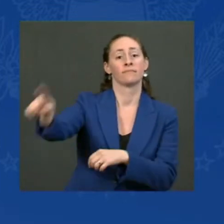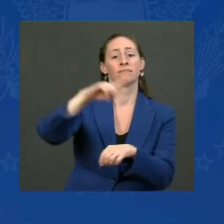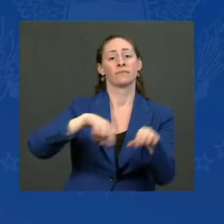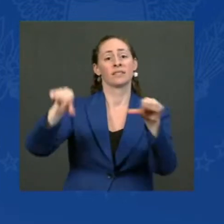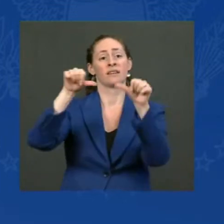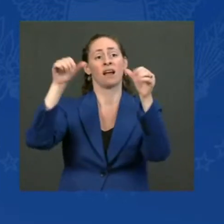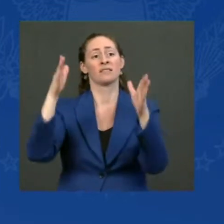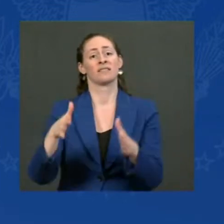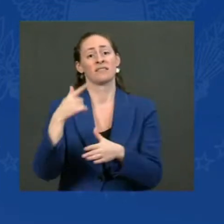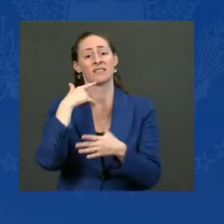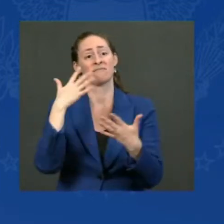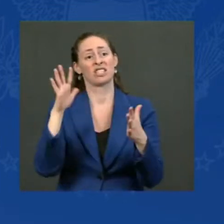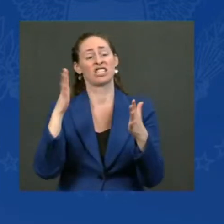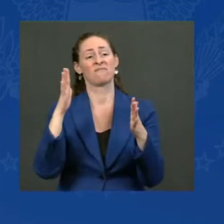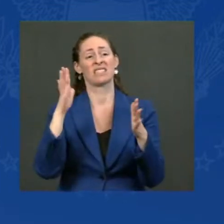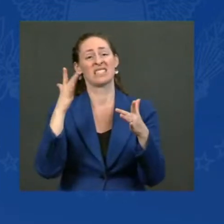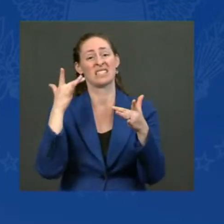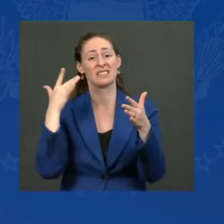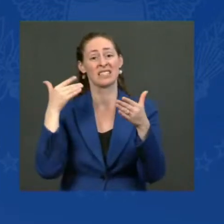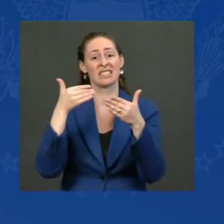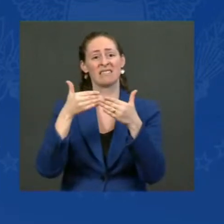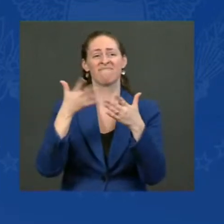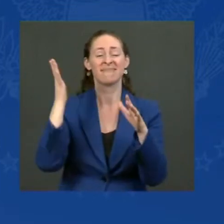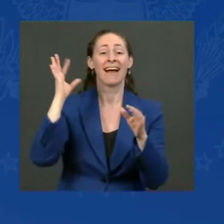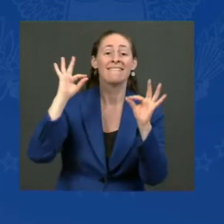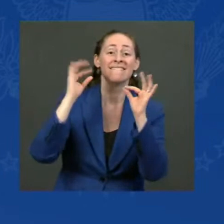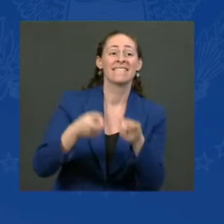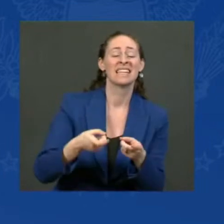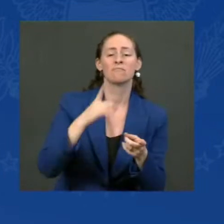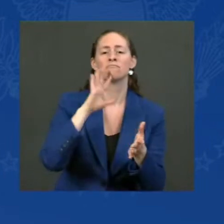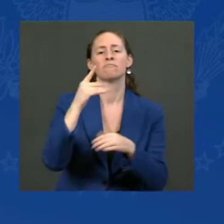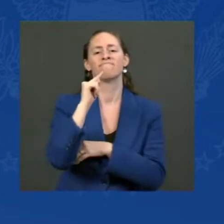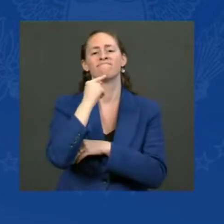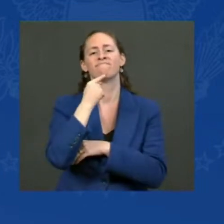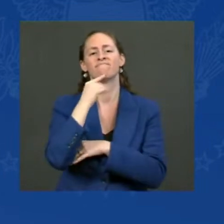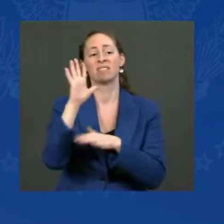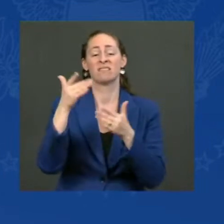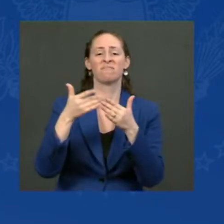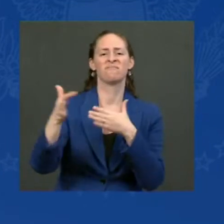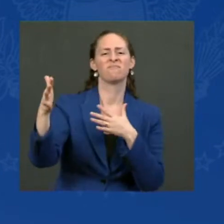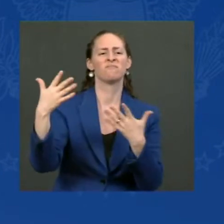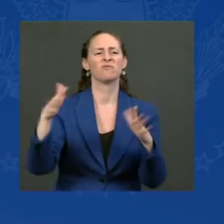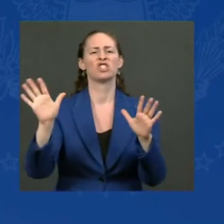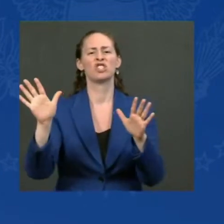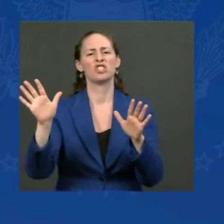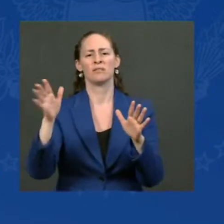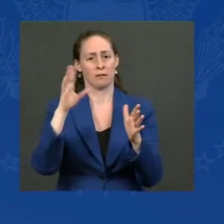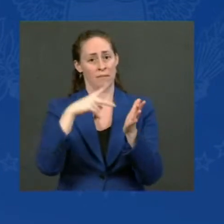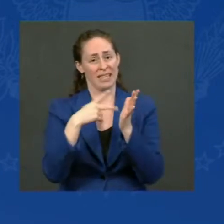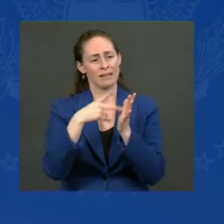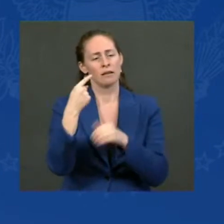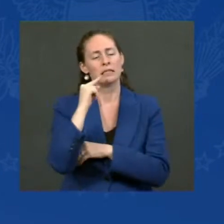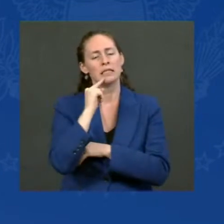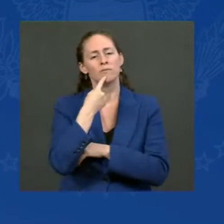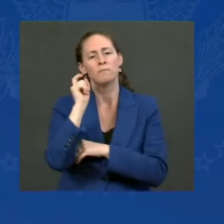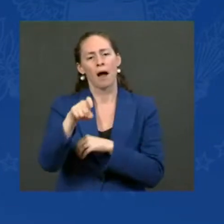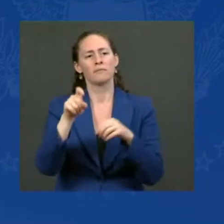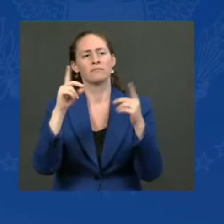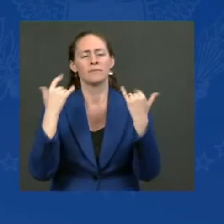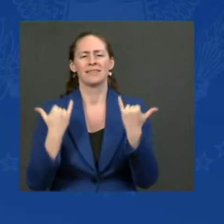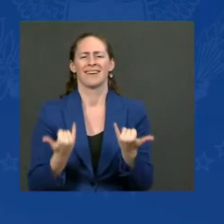return in a literal sense. To keep within our reach the vital goal of limiting global warming